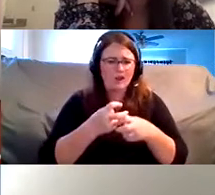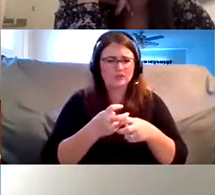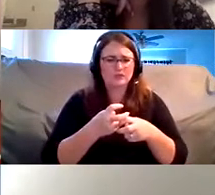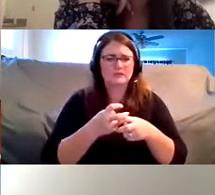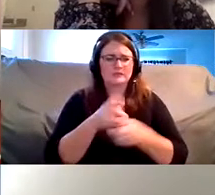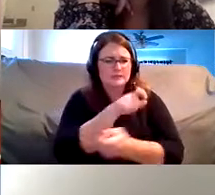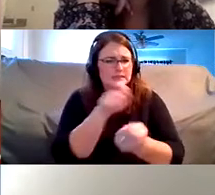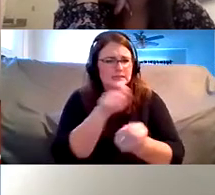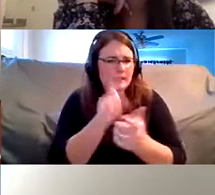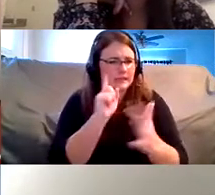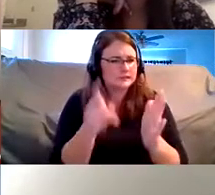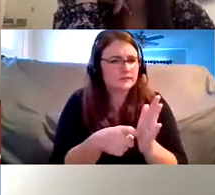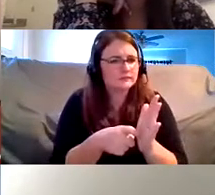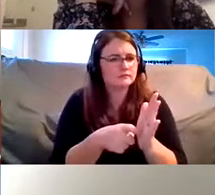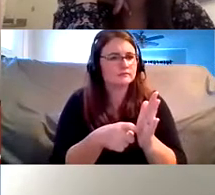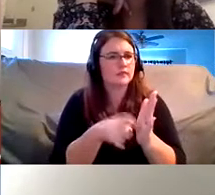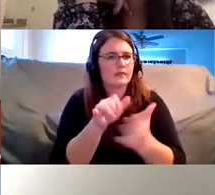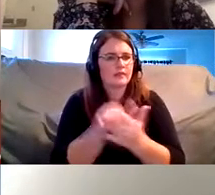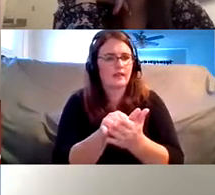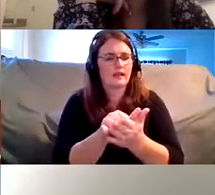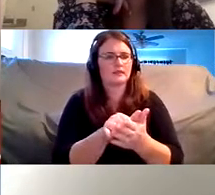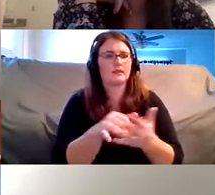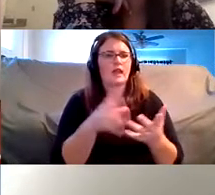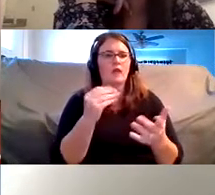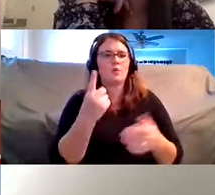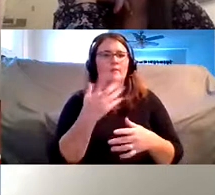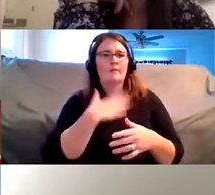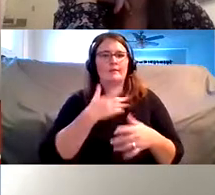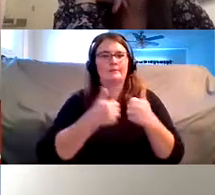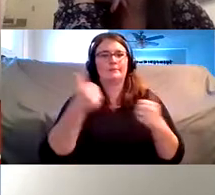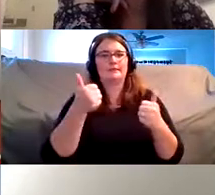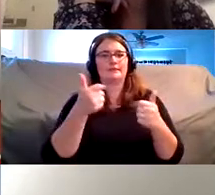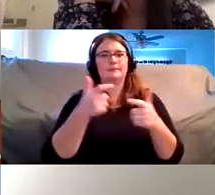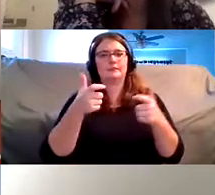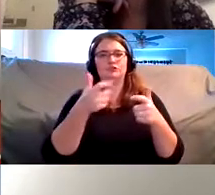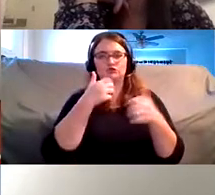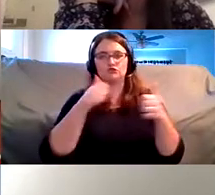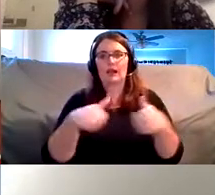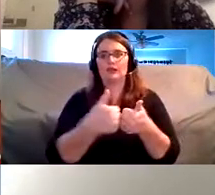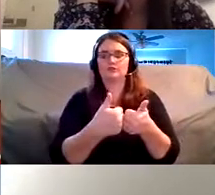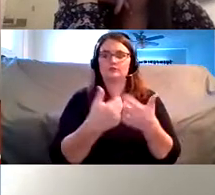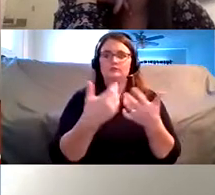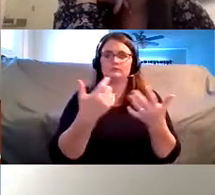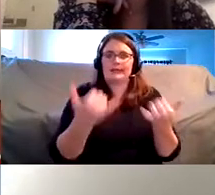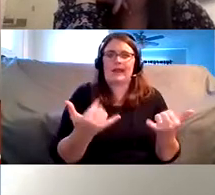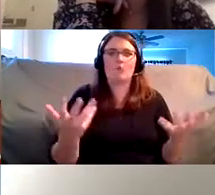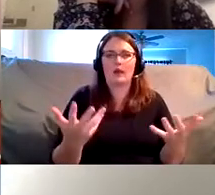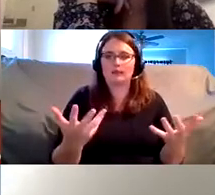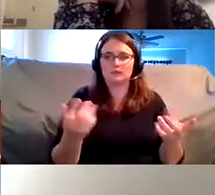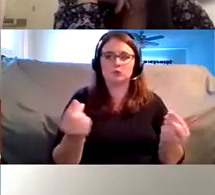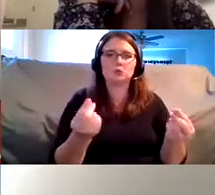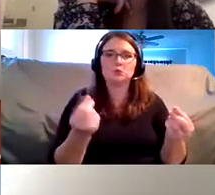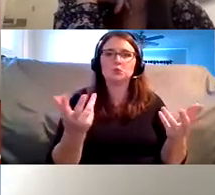have is, so what now? What can I do? Now that I have my finger on it, now that I have a list of